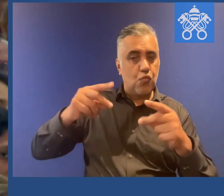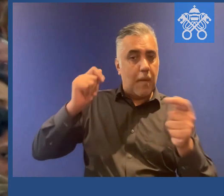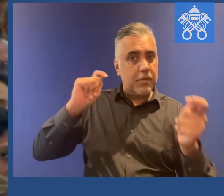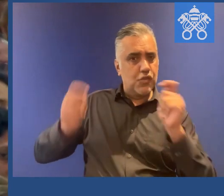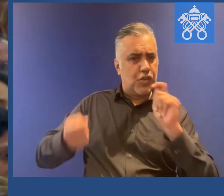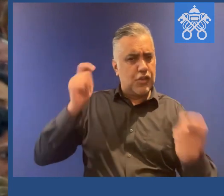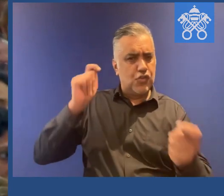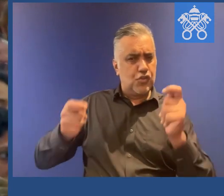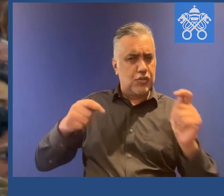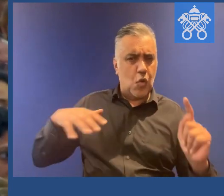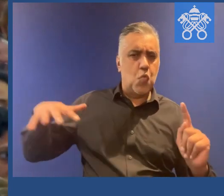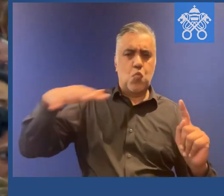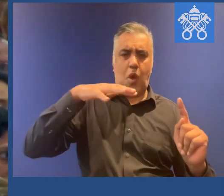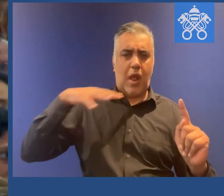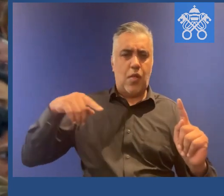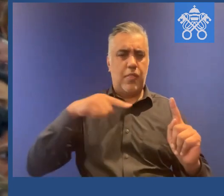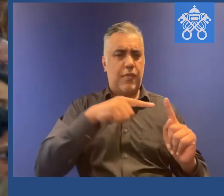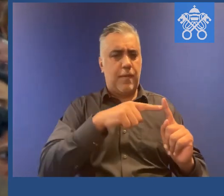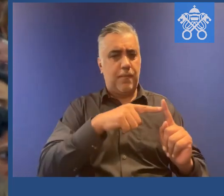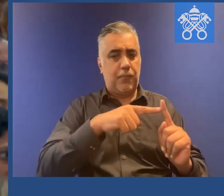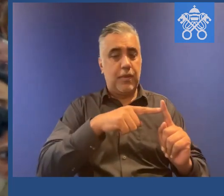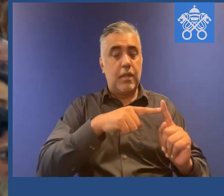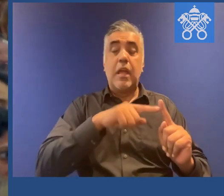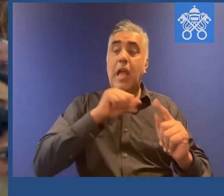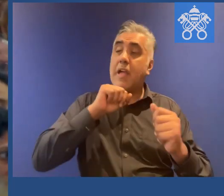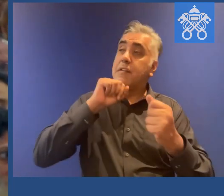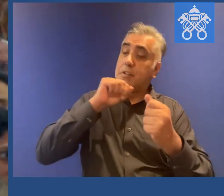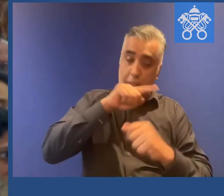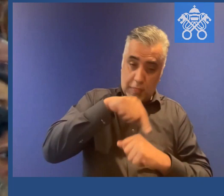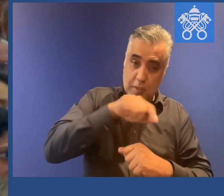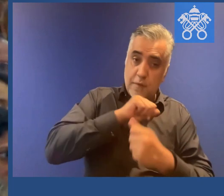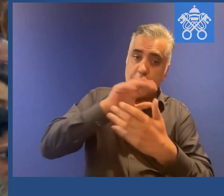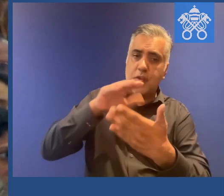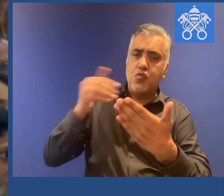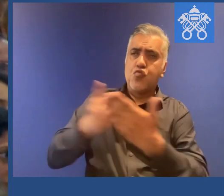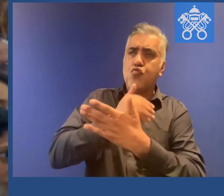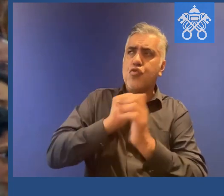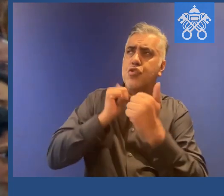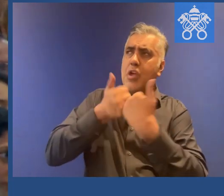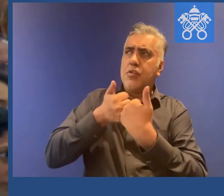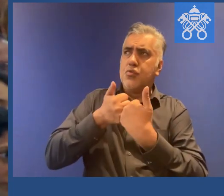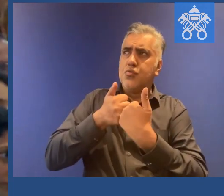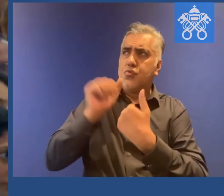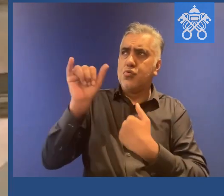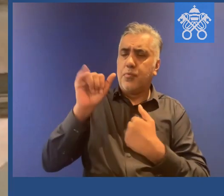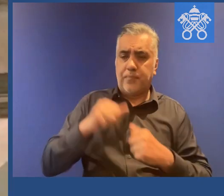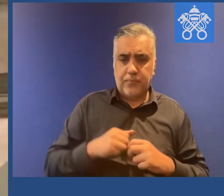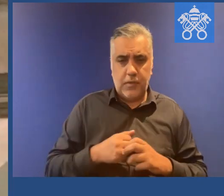rapid changes around them and face the new challenges that come their way.